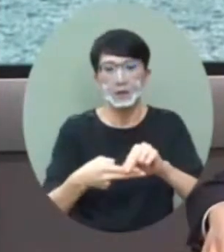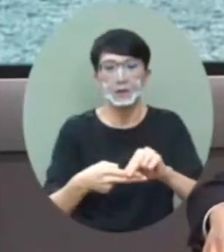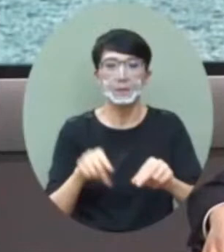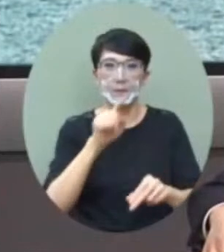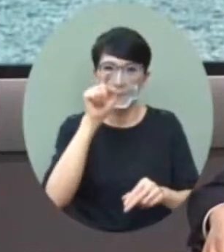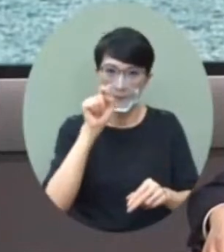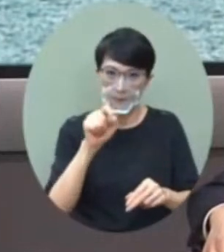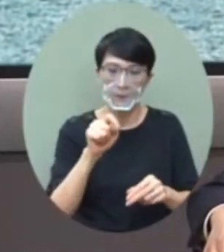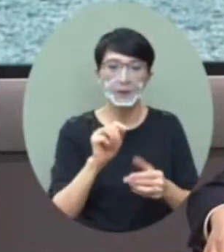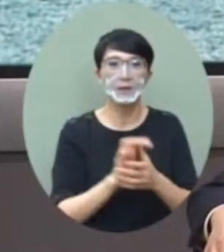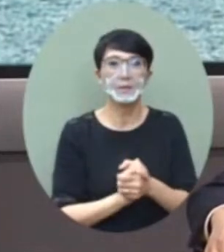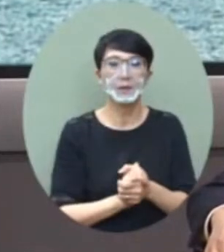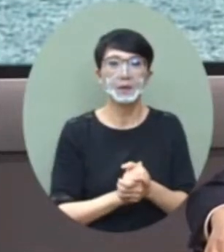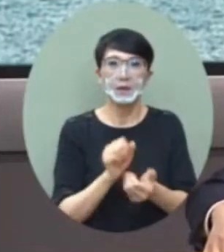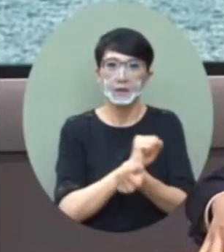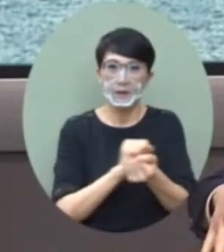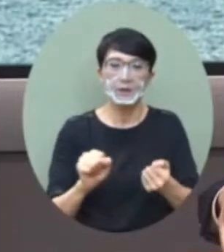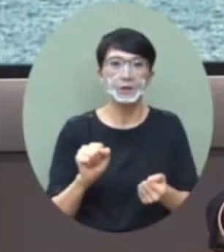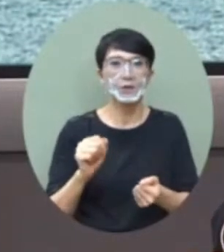special 24-hour